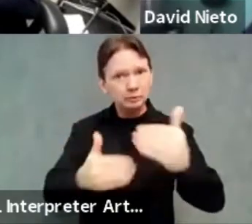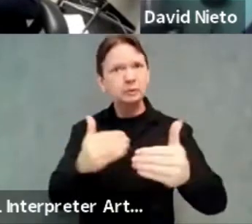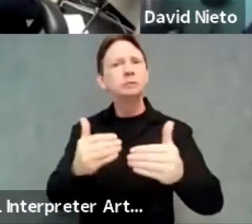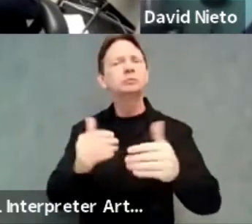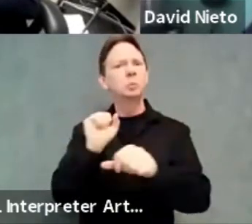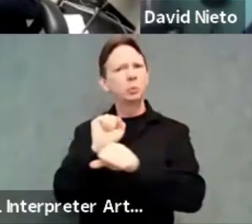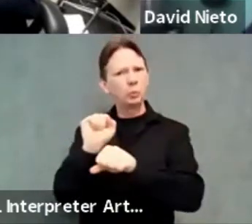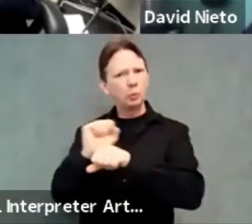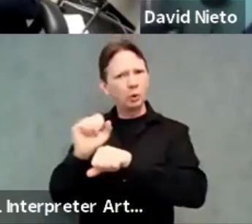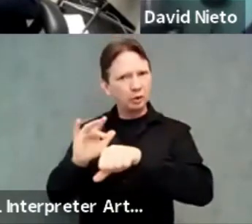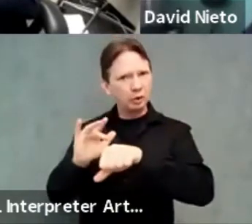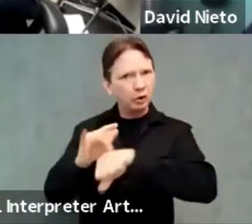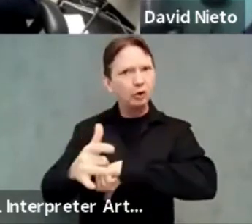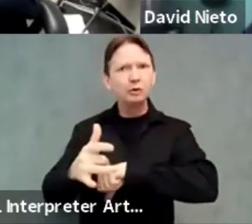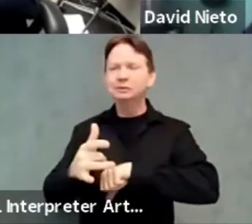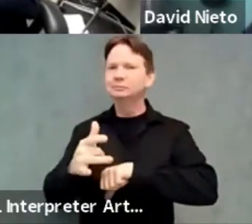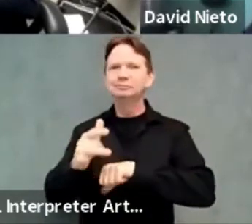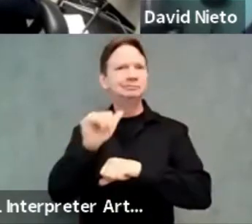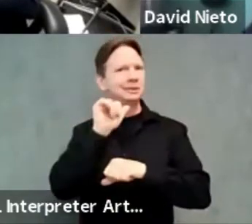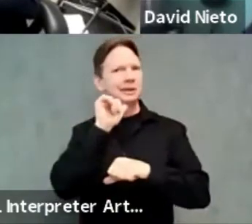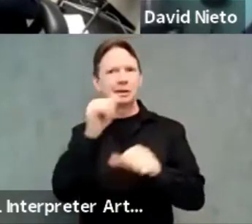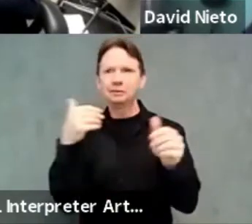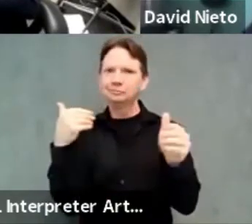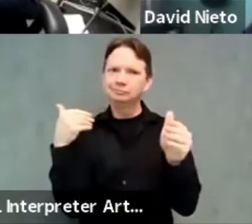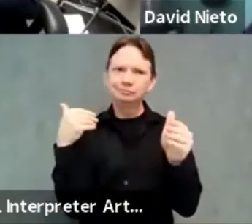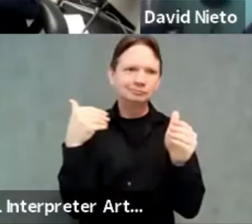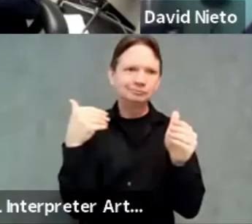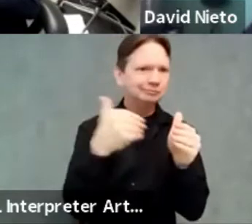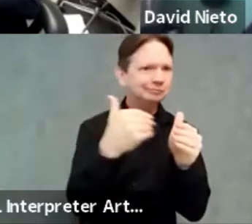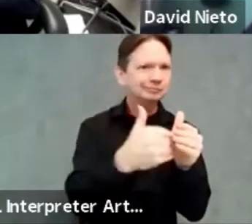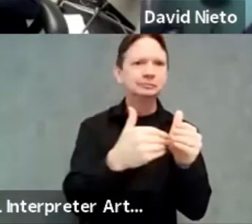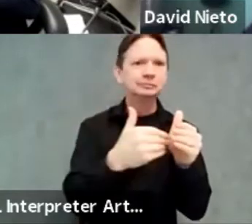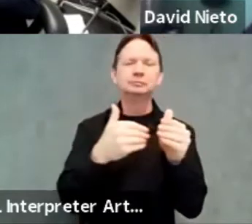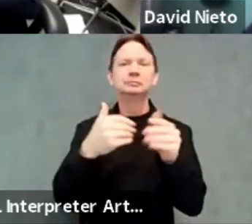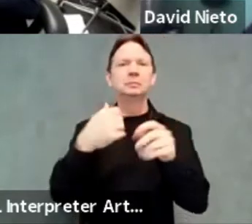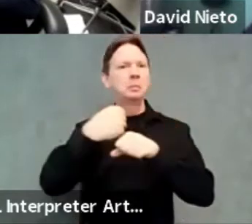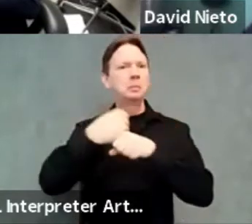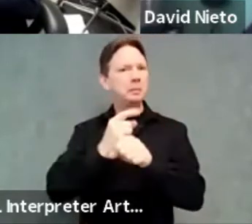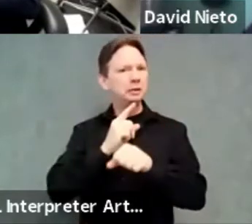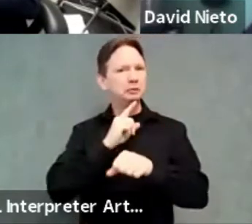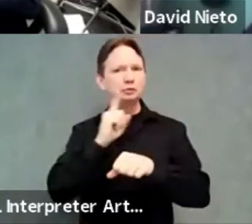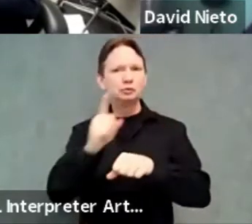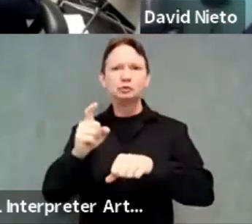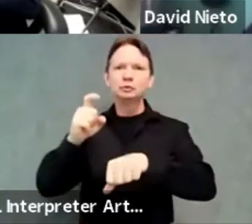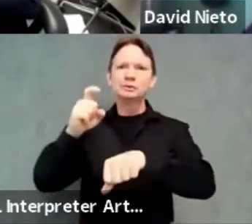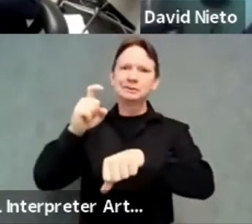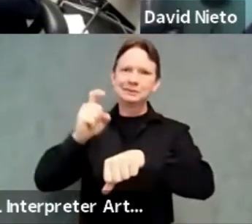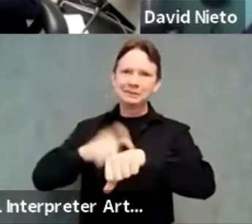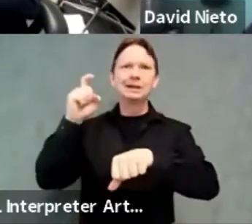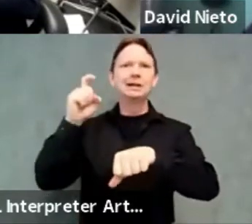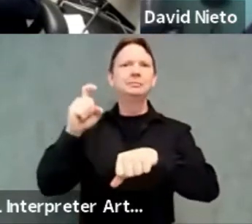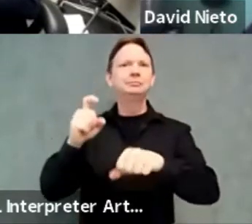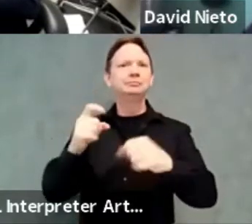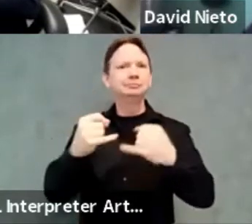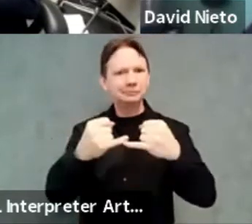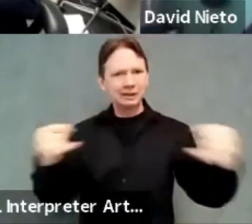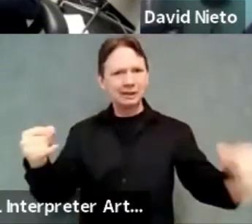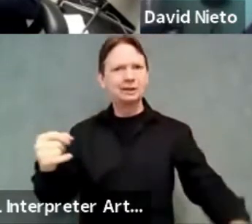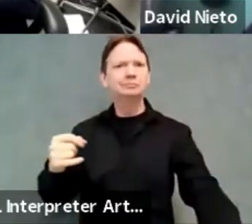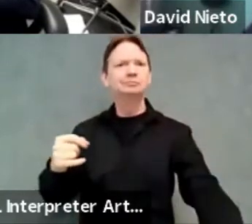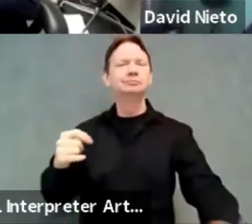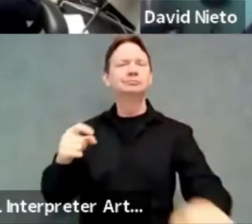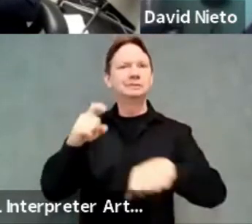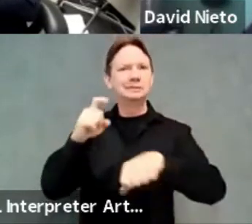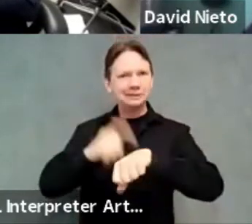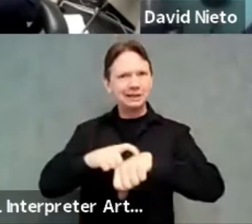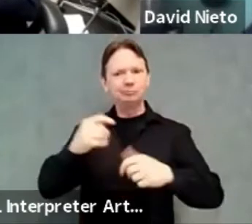meetings. We could put this out there as a quiz. What is the deadline for the plaques and awards to be